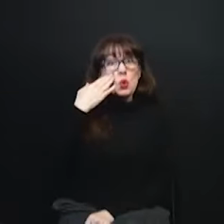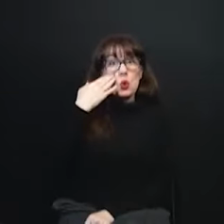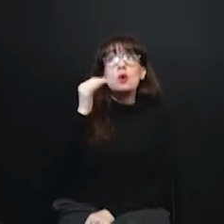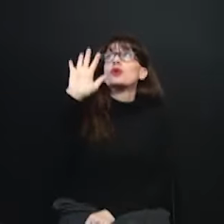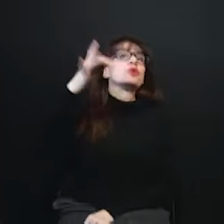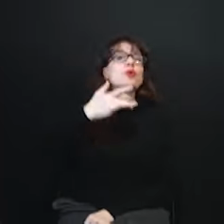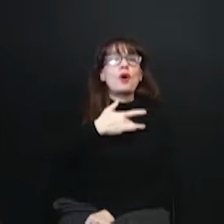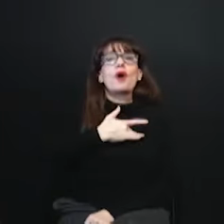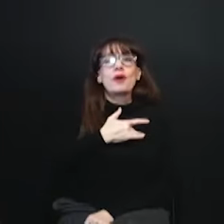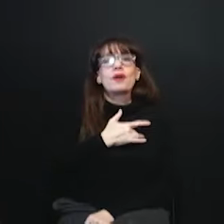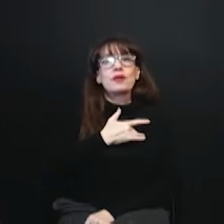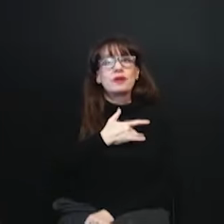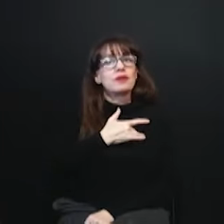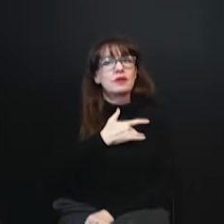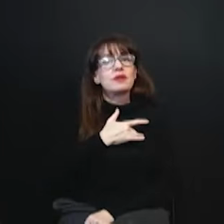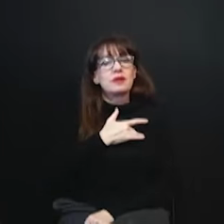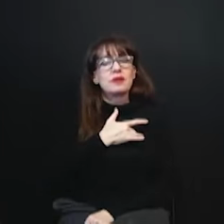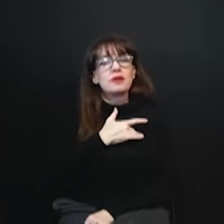heart, O Lord.